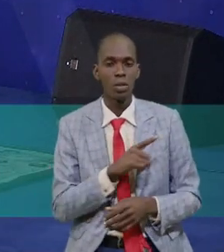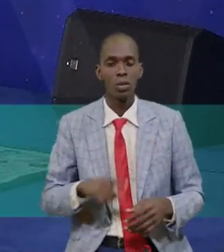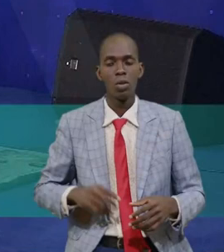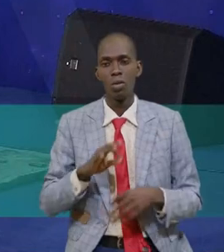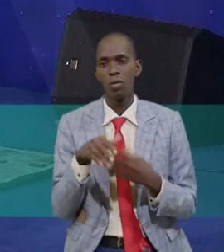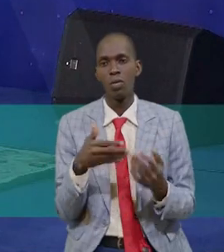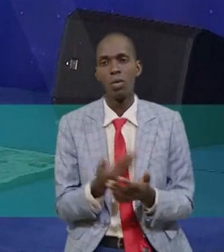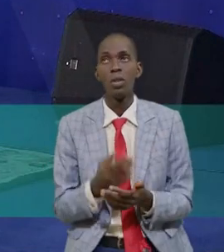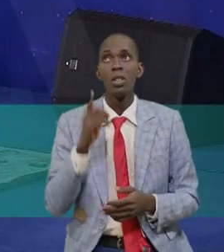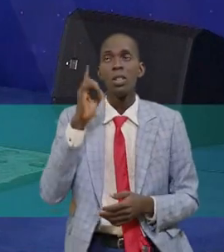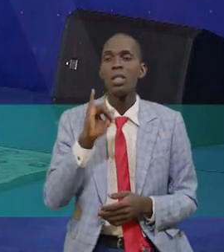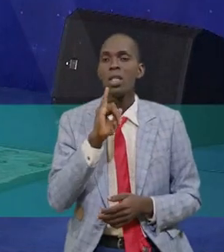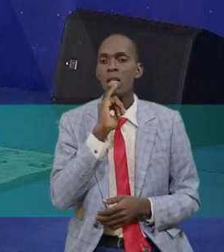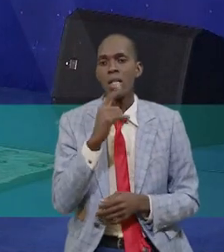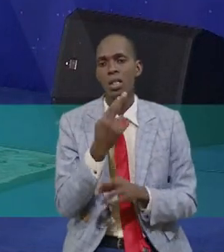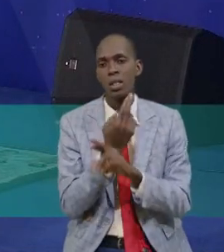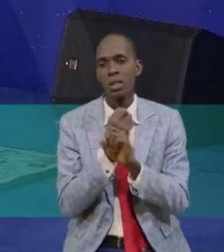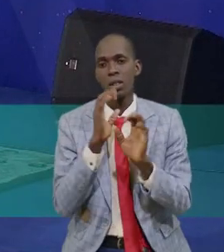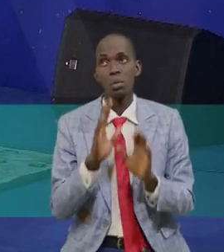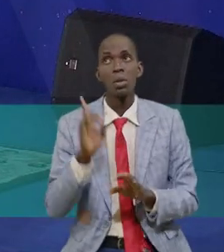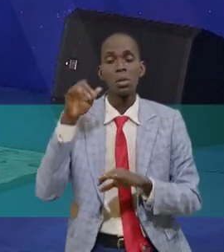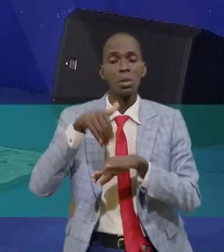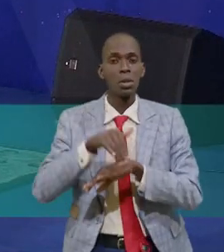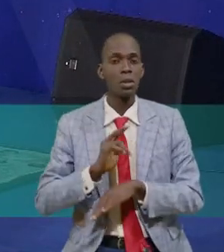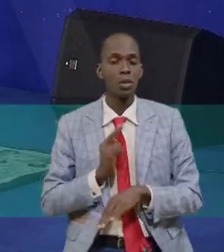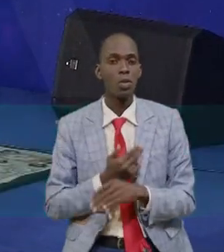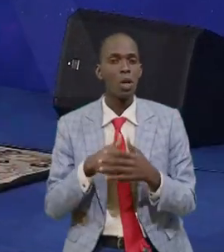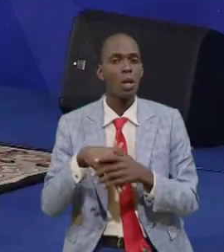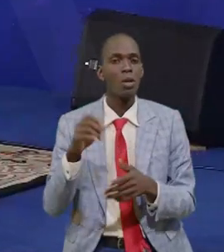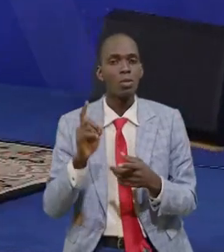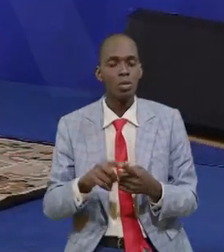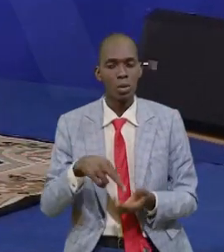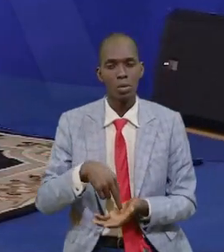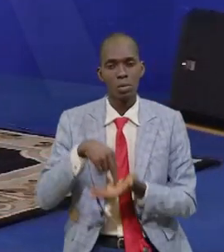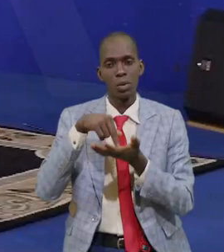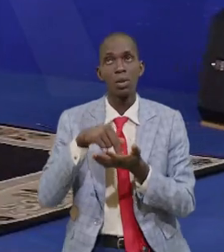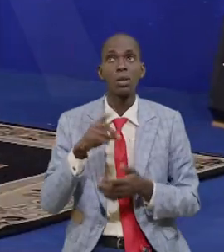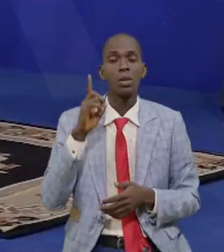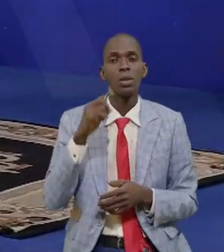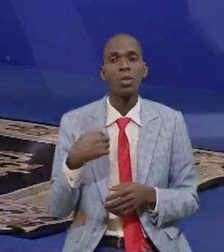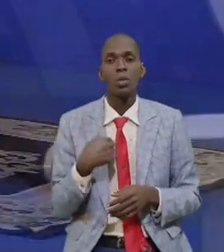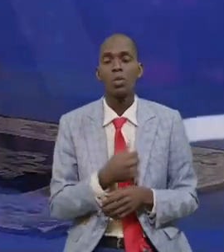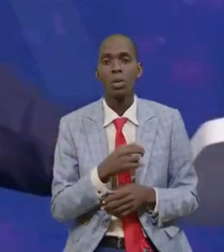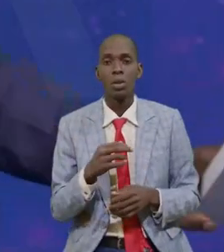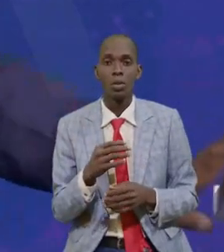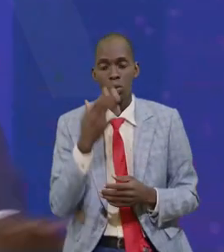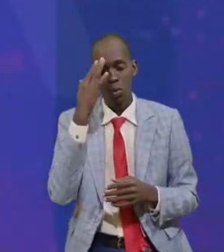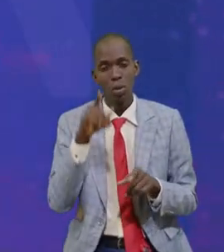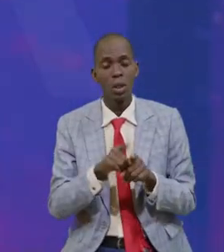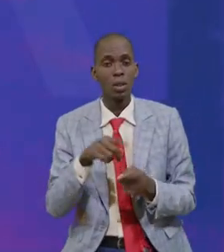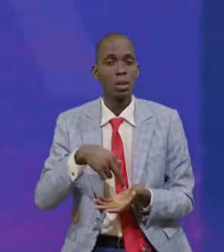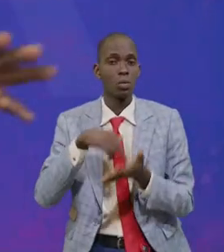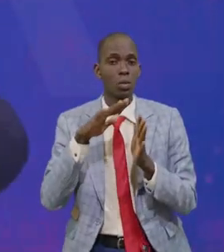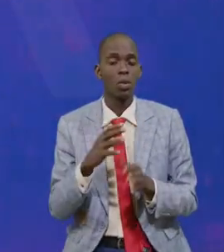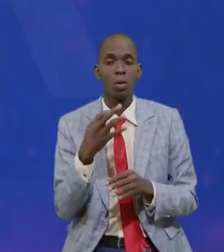the Redeemer. And he sends us forth to represent him. They're like the ambassadors of a country that go to the country, and